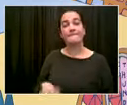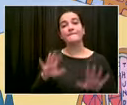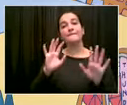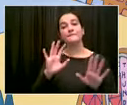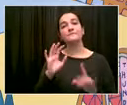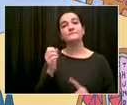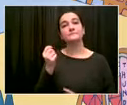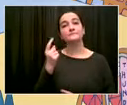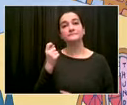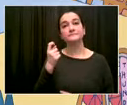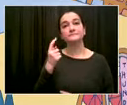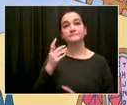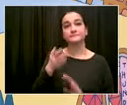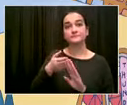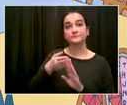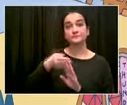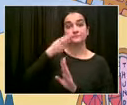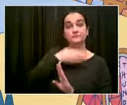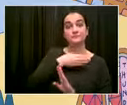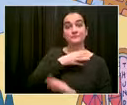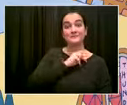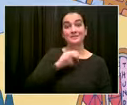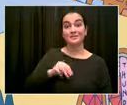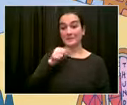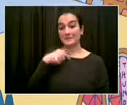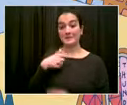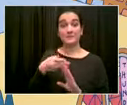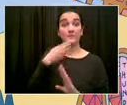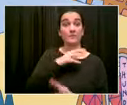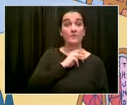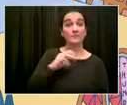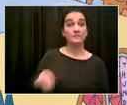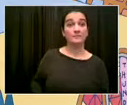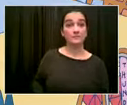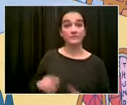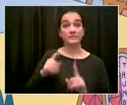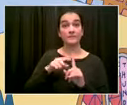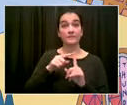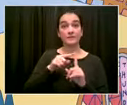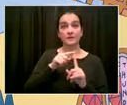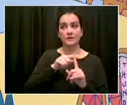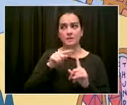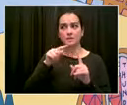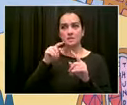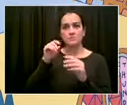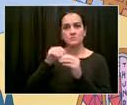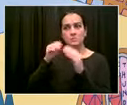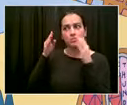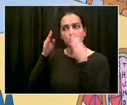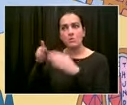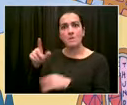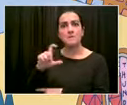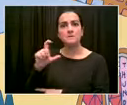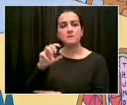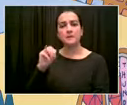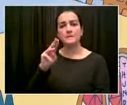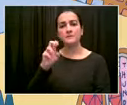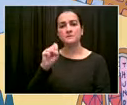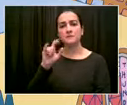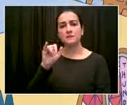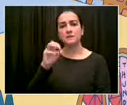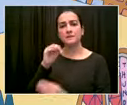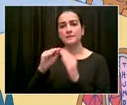changed that immediately. There is a painful history, and if there's any documents still out there that haven't been released from that period in the